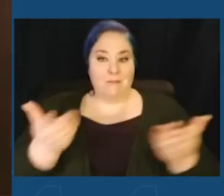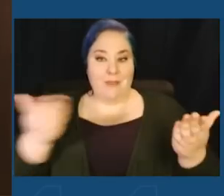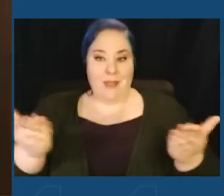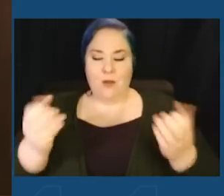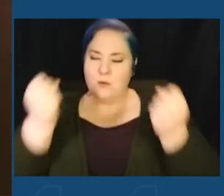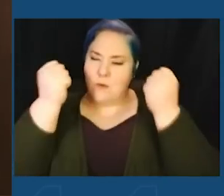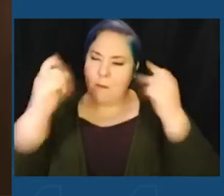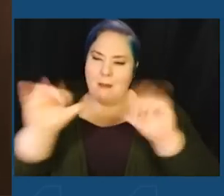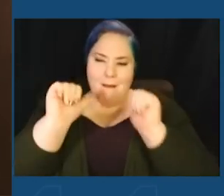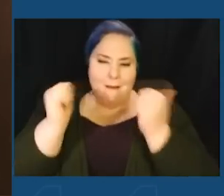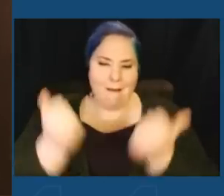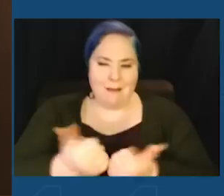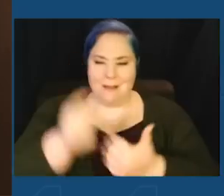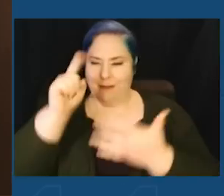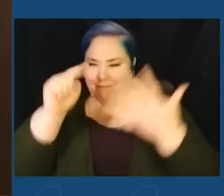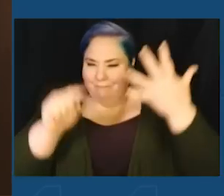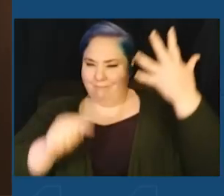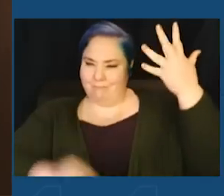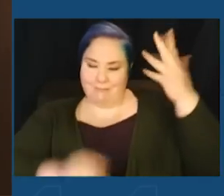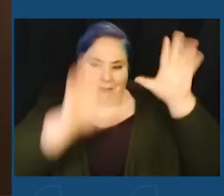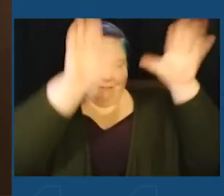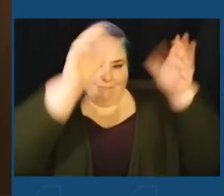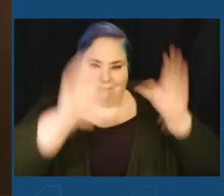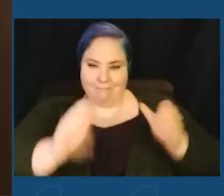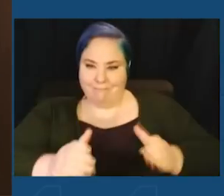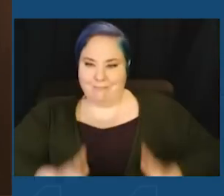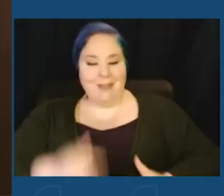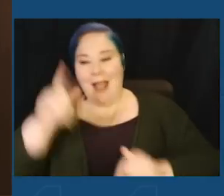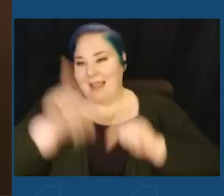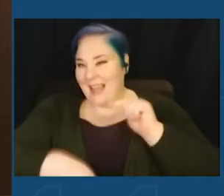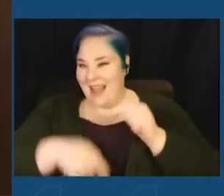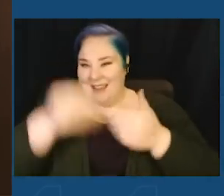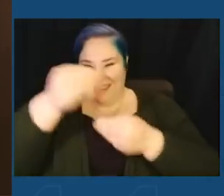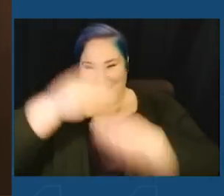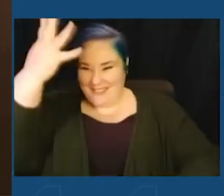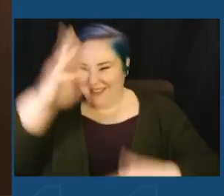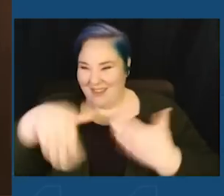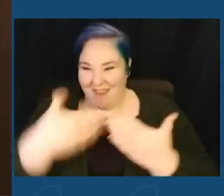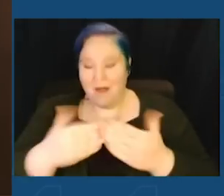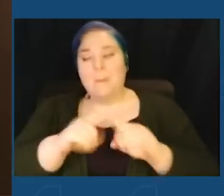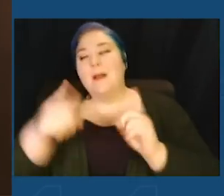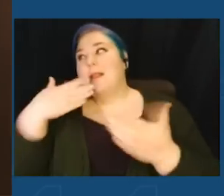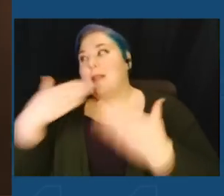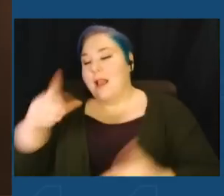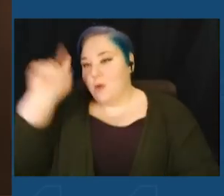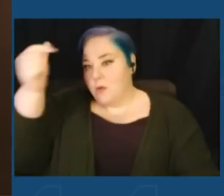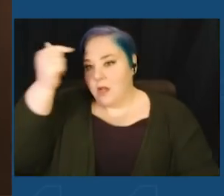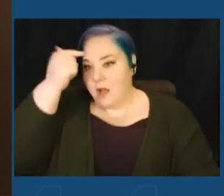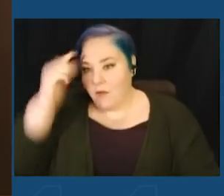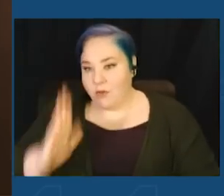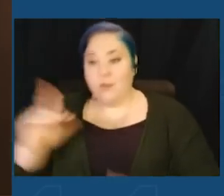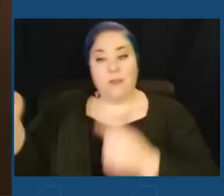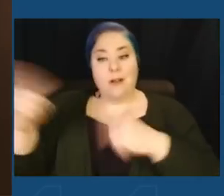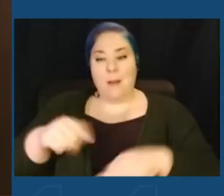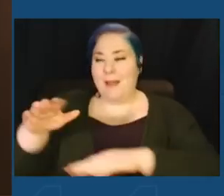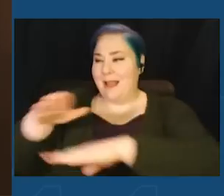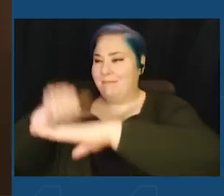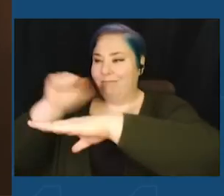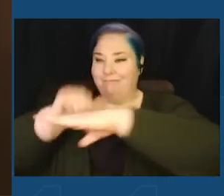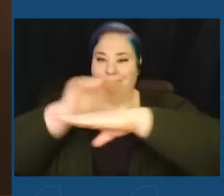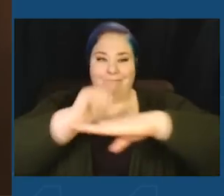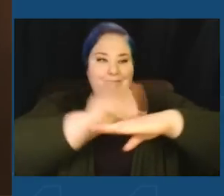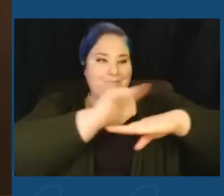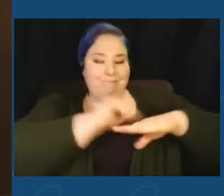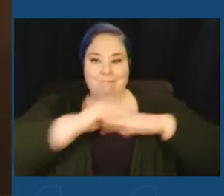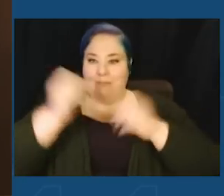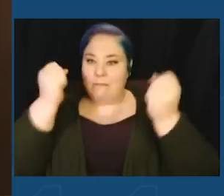many acronyms, I can't say them all, but I do want to thank the governor for calling up everyone possible to assist us. And